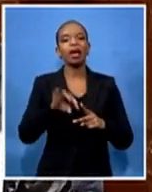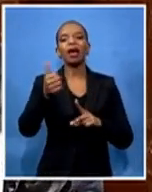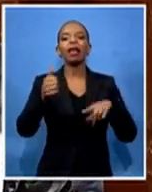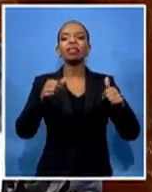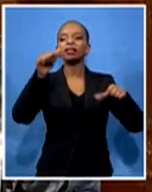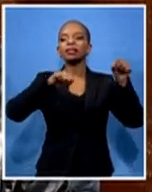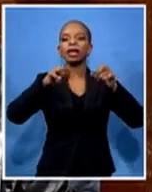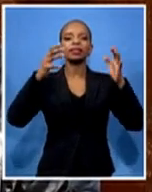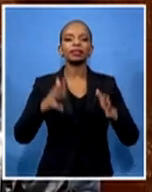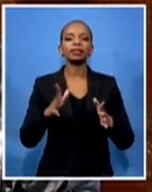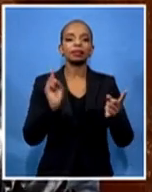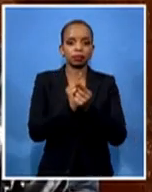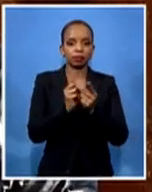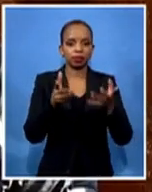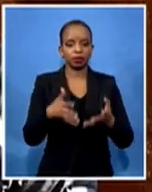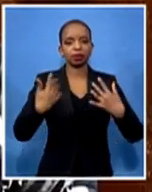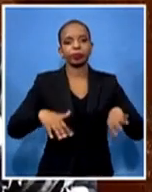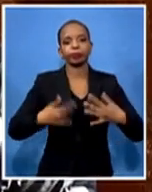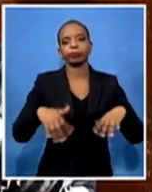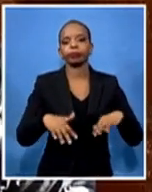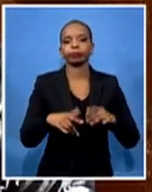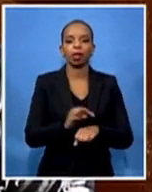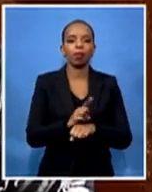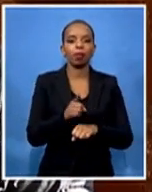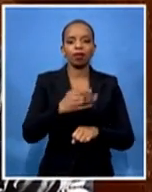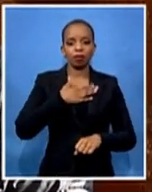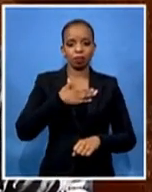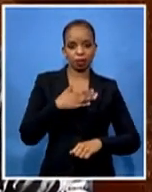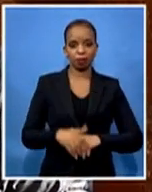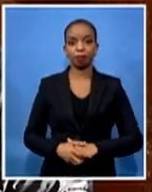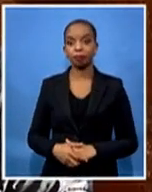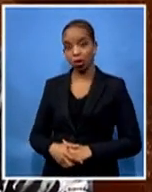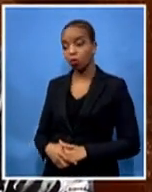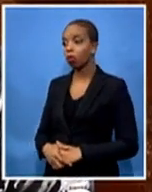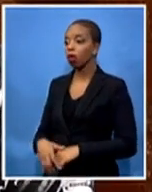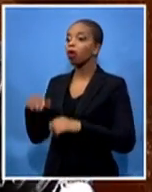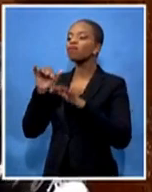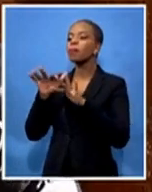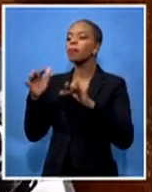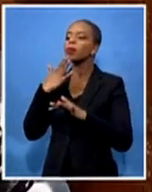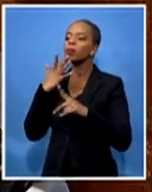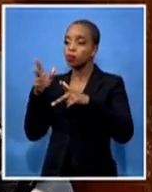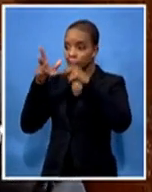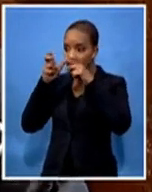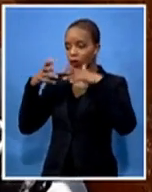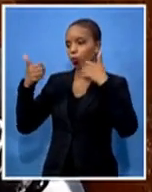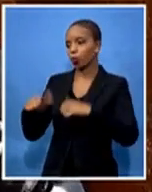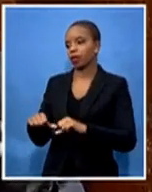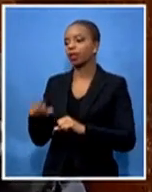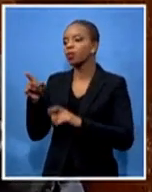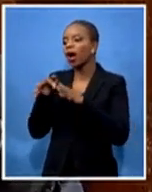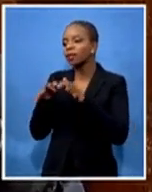for a viewer who didn't see that broadcast, just explain to us what this touchless keypad is all about. Oh, the touchless